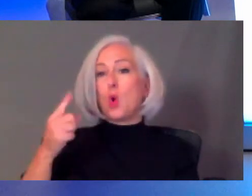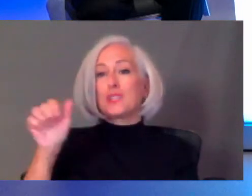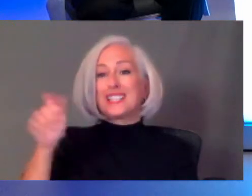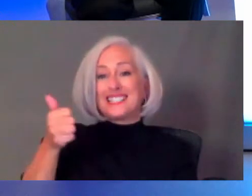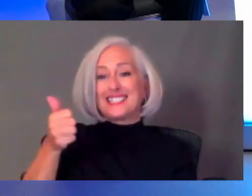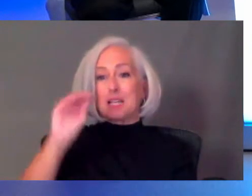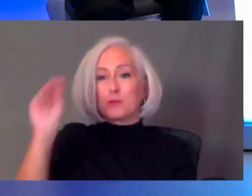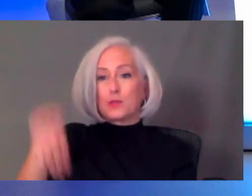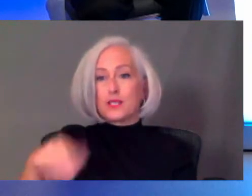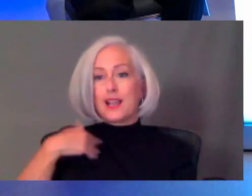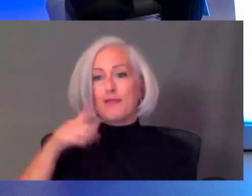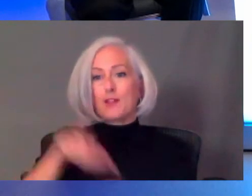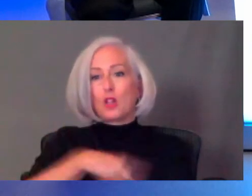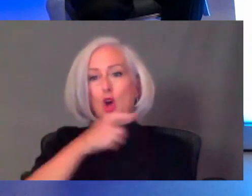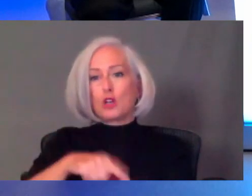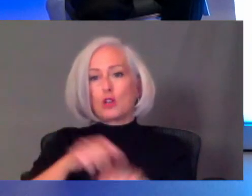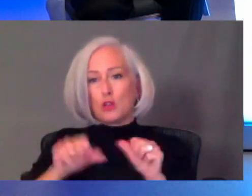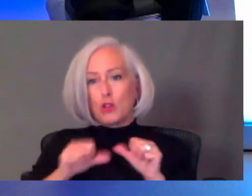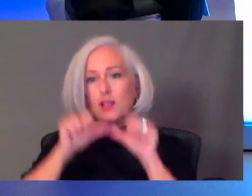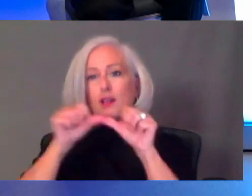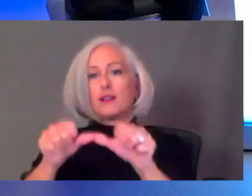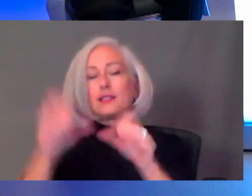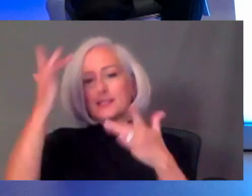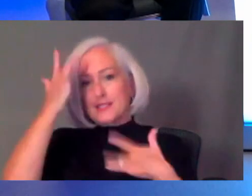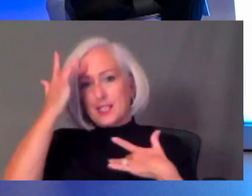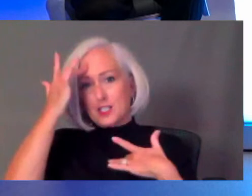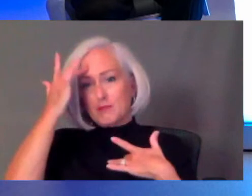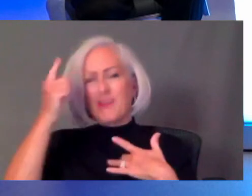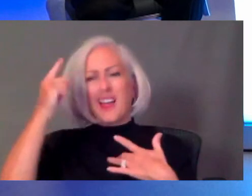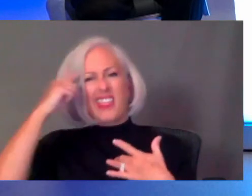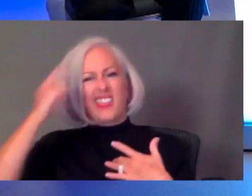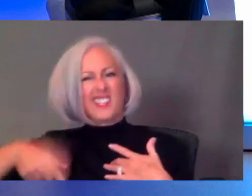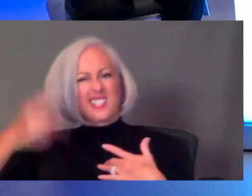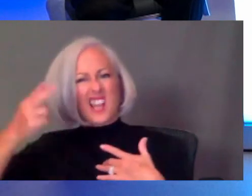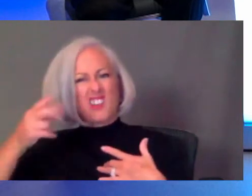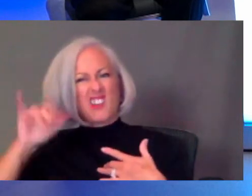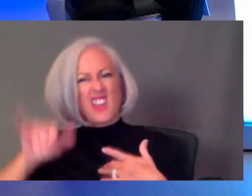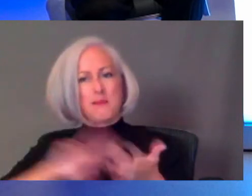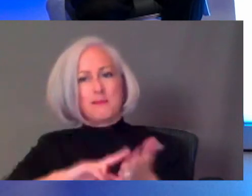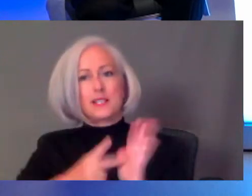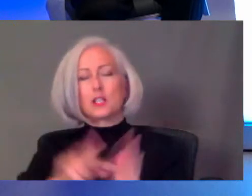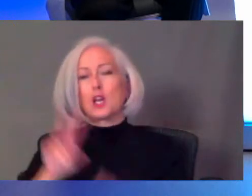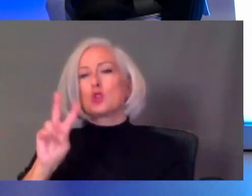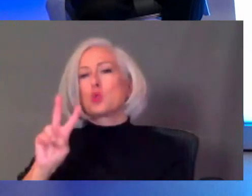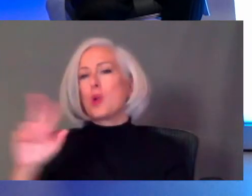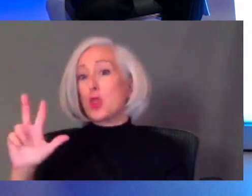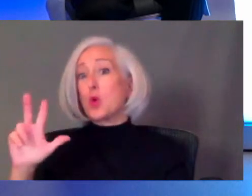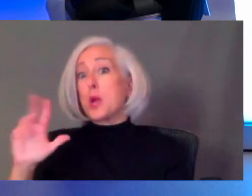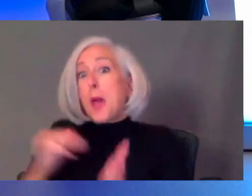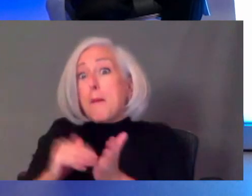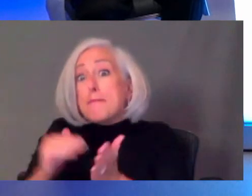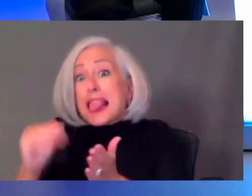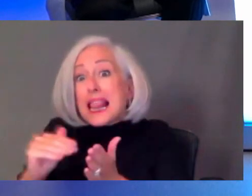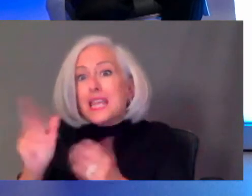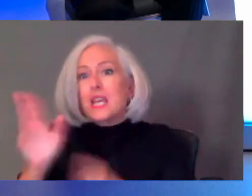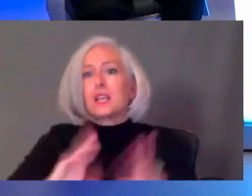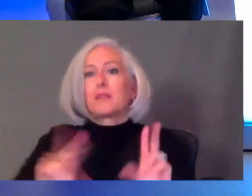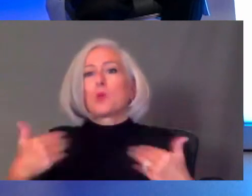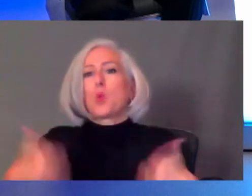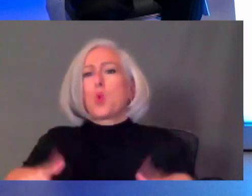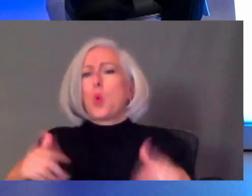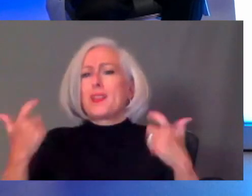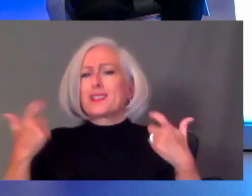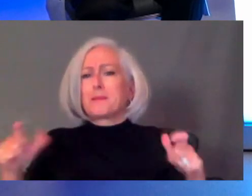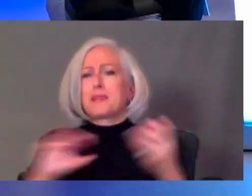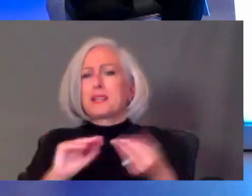2 years into this, right? And the reality is today we have 51 patients in beds. That's our single biggest discharge